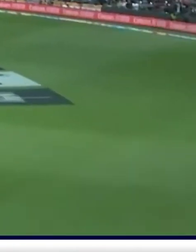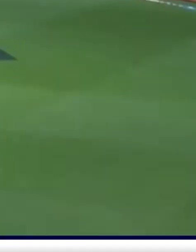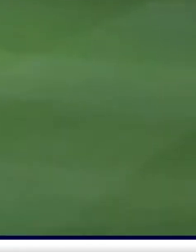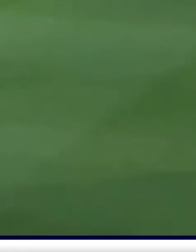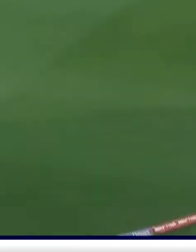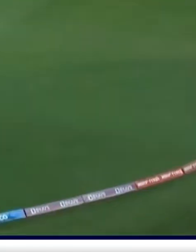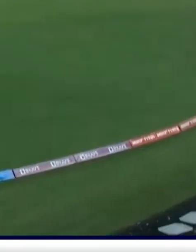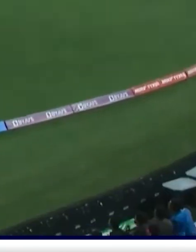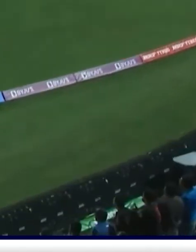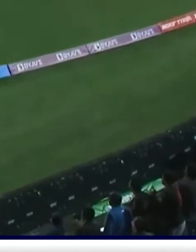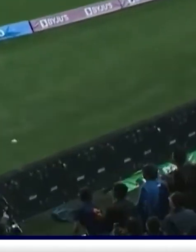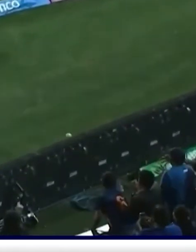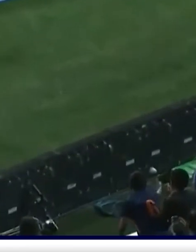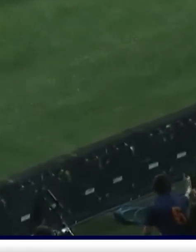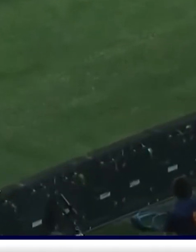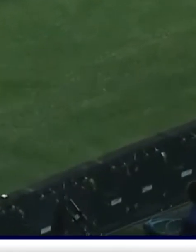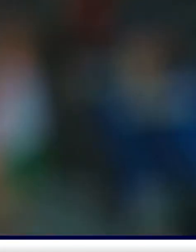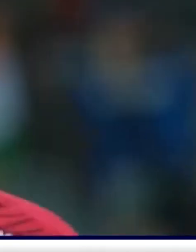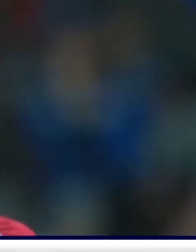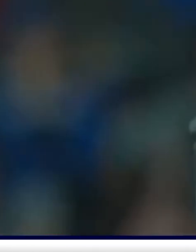the T20 World Cup final.